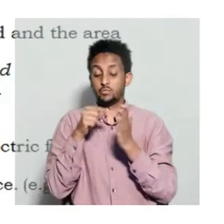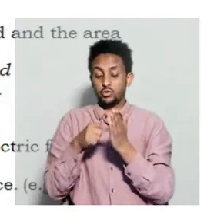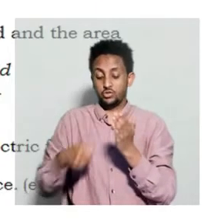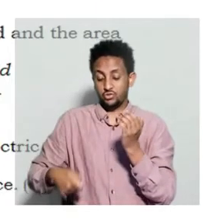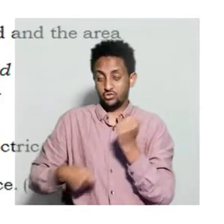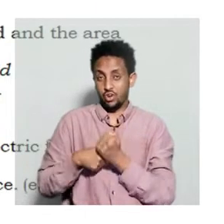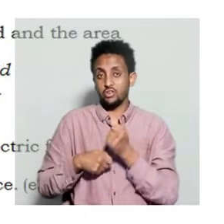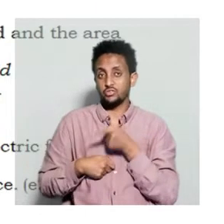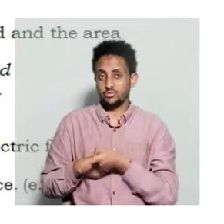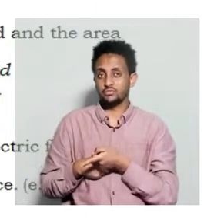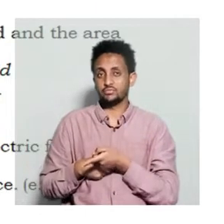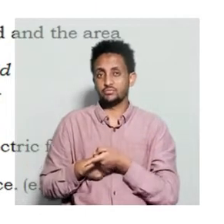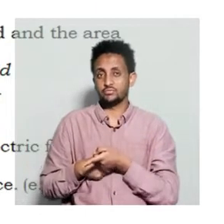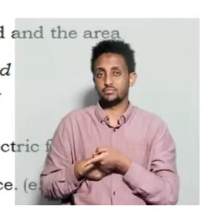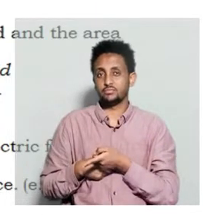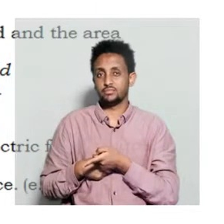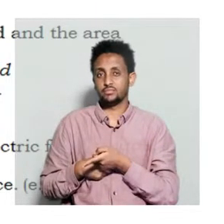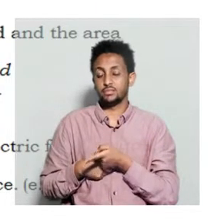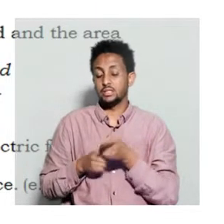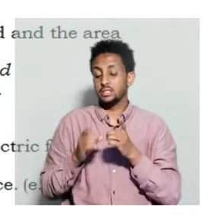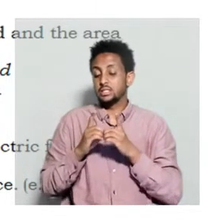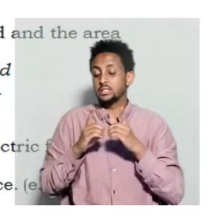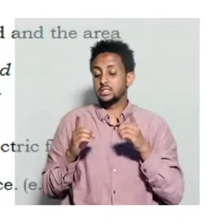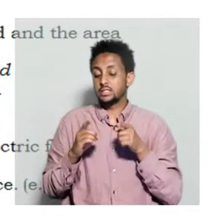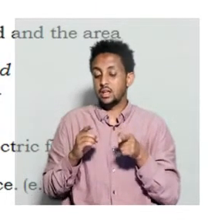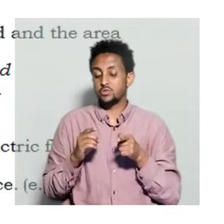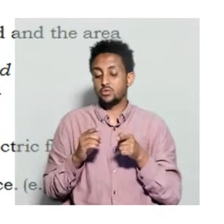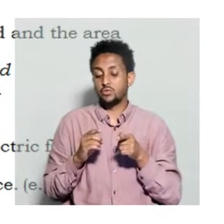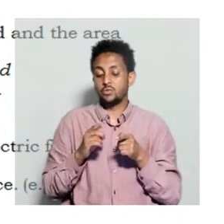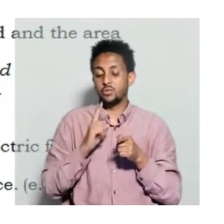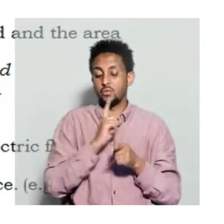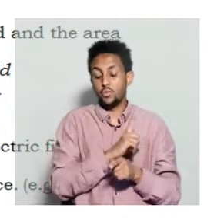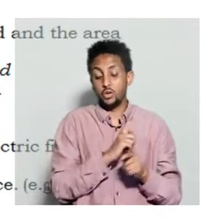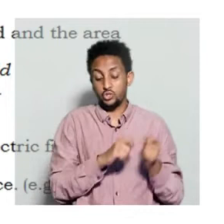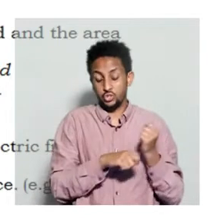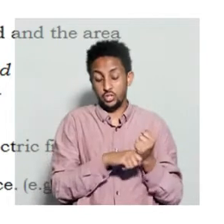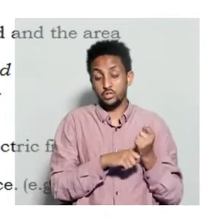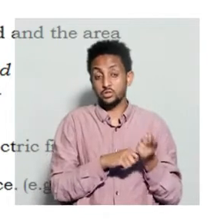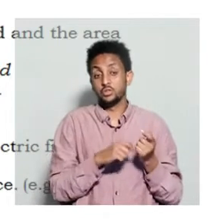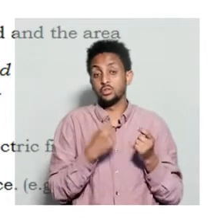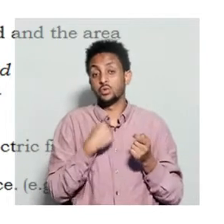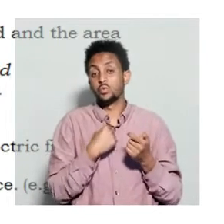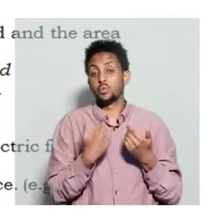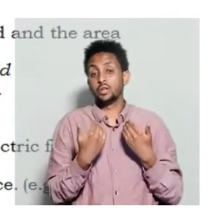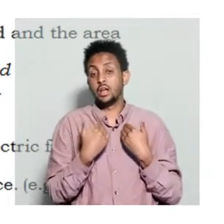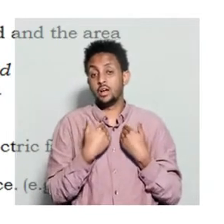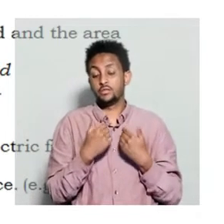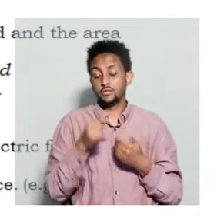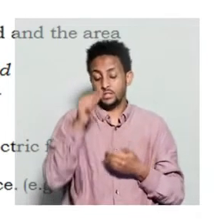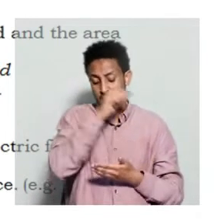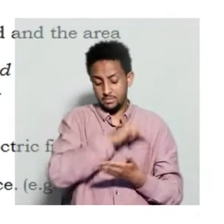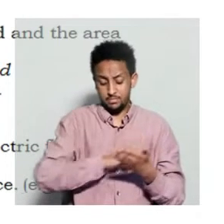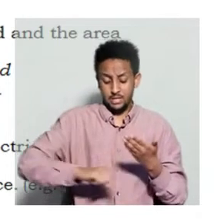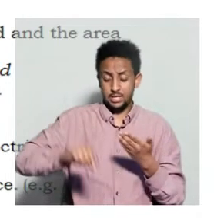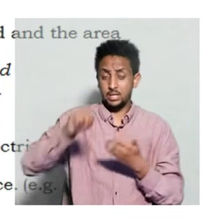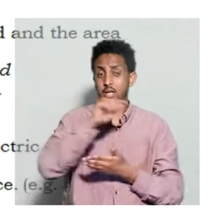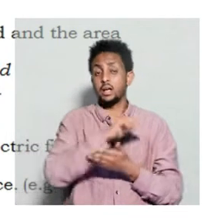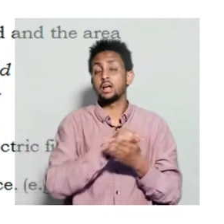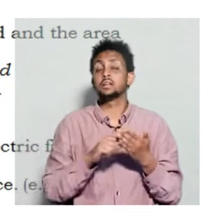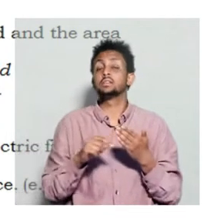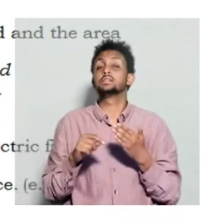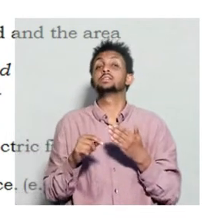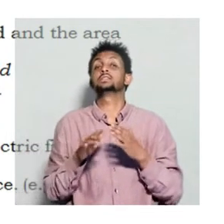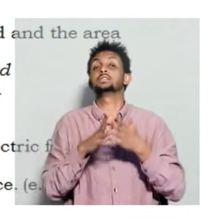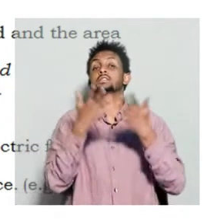charge at a distance of r from this point charge, you can have a spherical surface